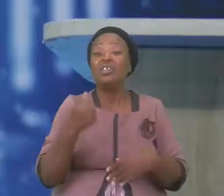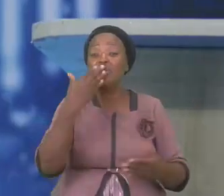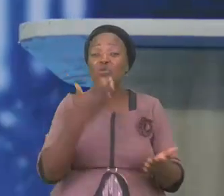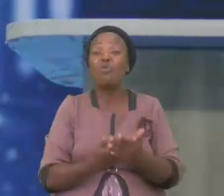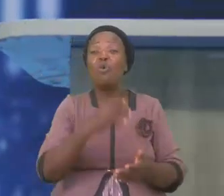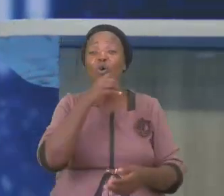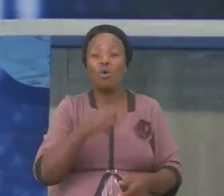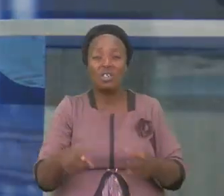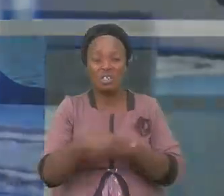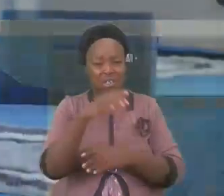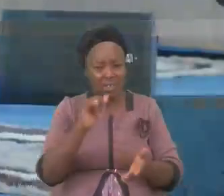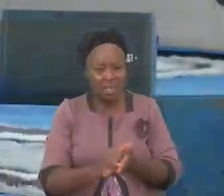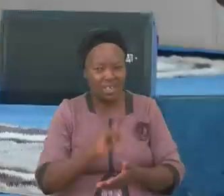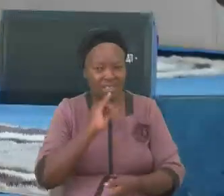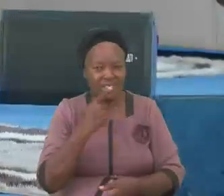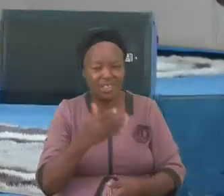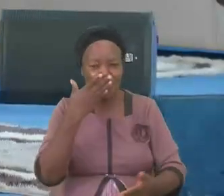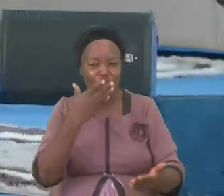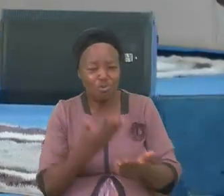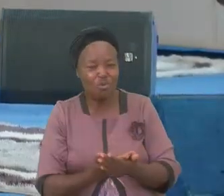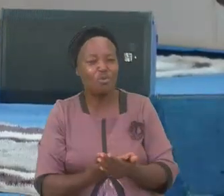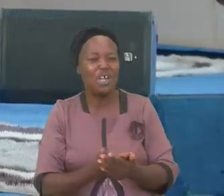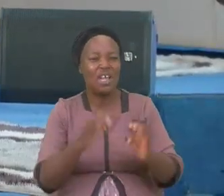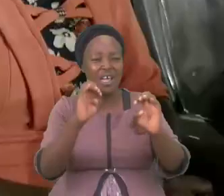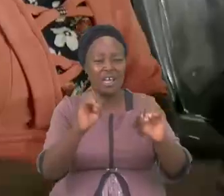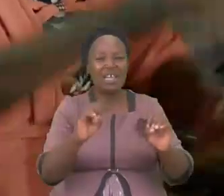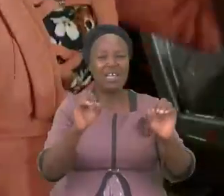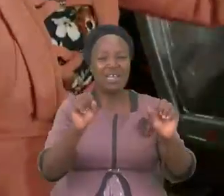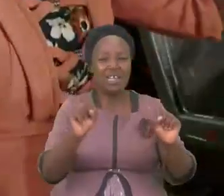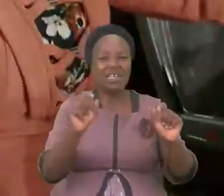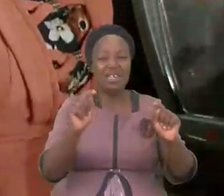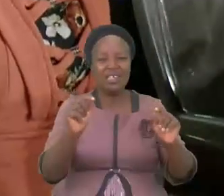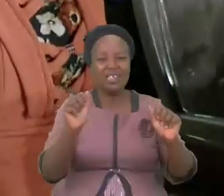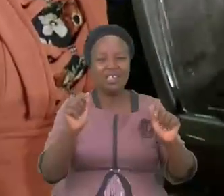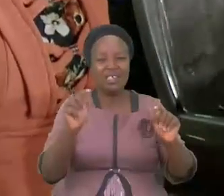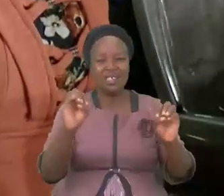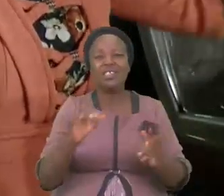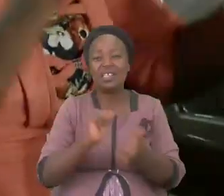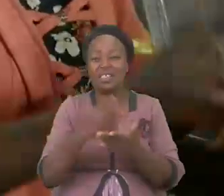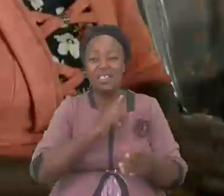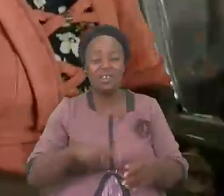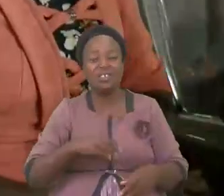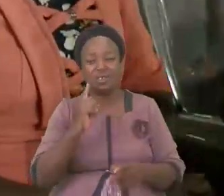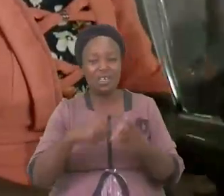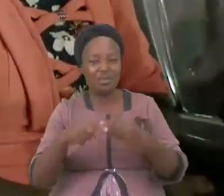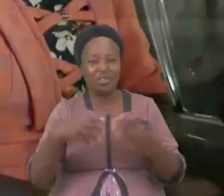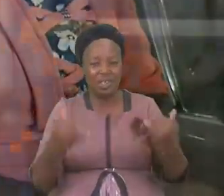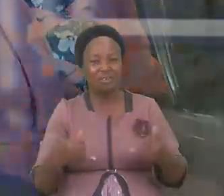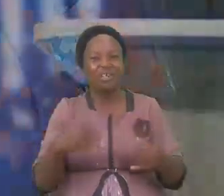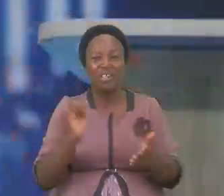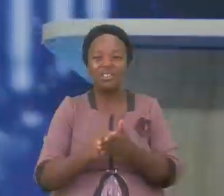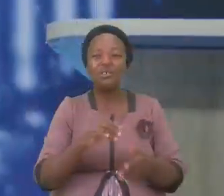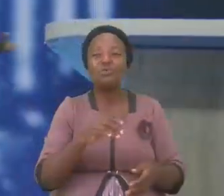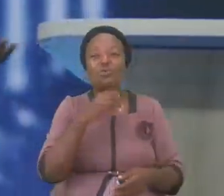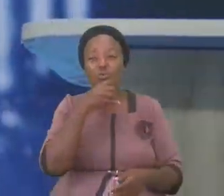about. Those good old days, the Lord will bring back to your life. No regrets in your life